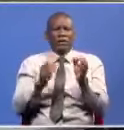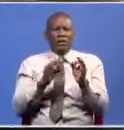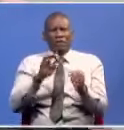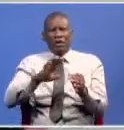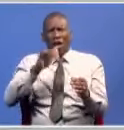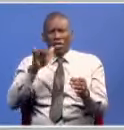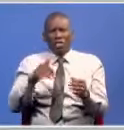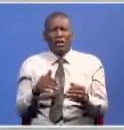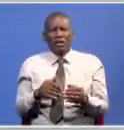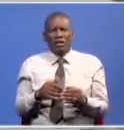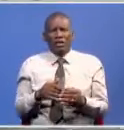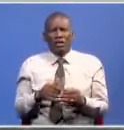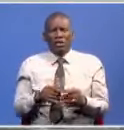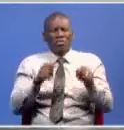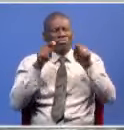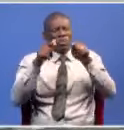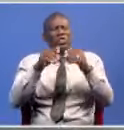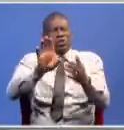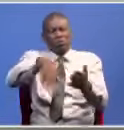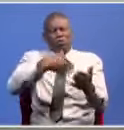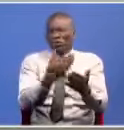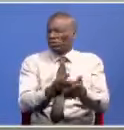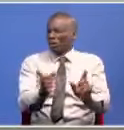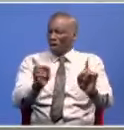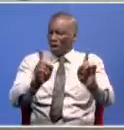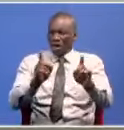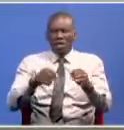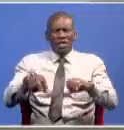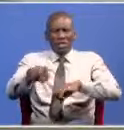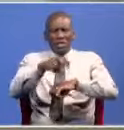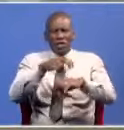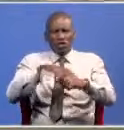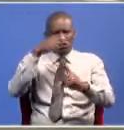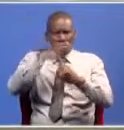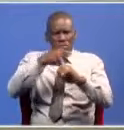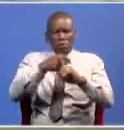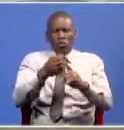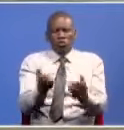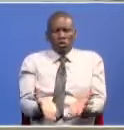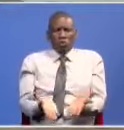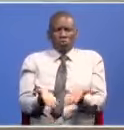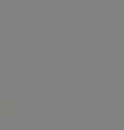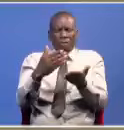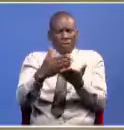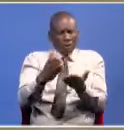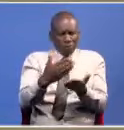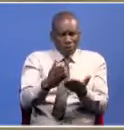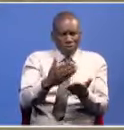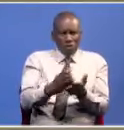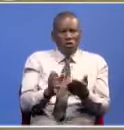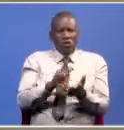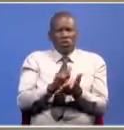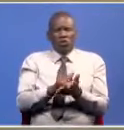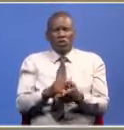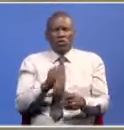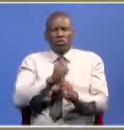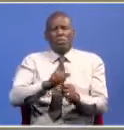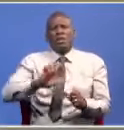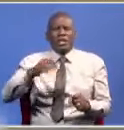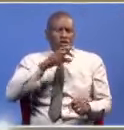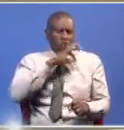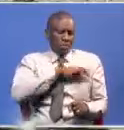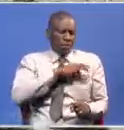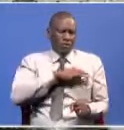ya kulikemea pendekezo hilo kwa jumla, taifa lingetetea kuimarishwa kwa vipengee ili kufanya Kenya